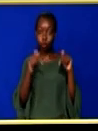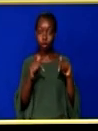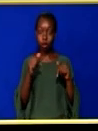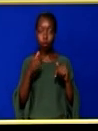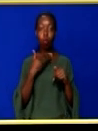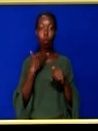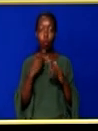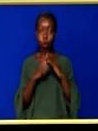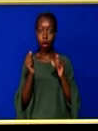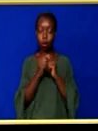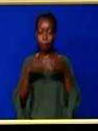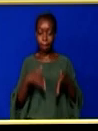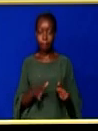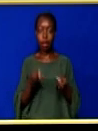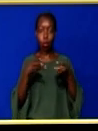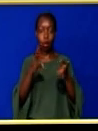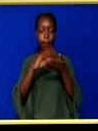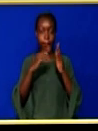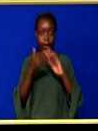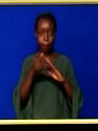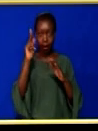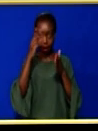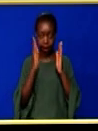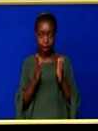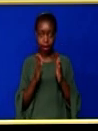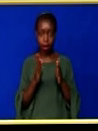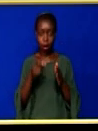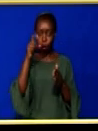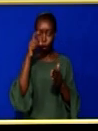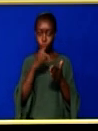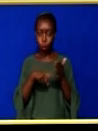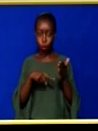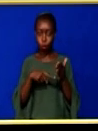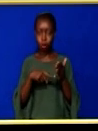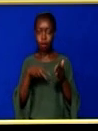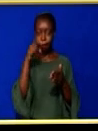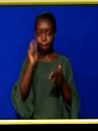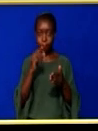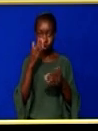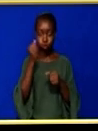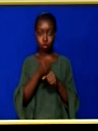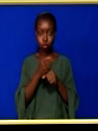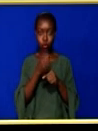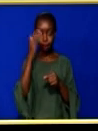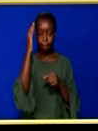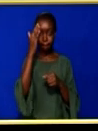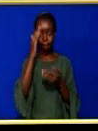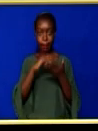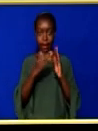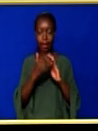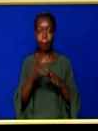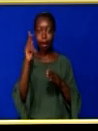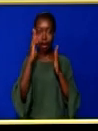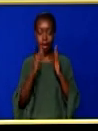want to start with the birth. Yes. Ways, or what is it that you must do, or how must you qualify to become a Kenyan citizen by birth. And